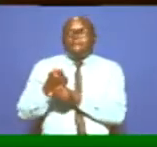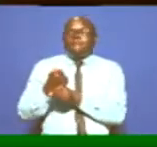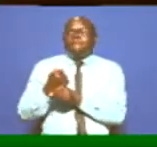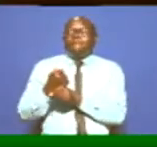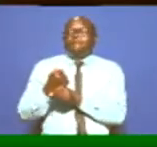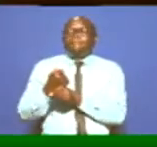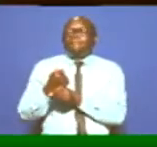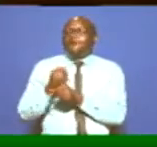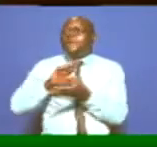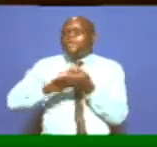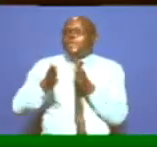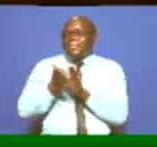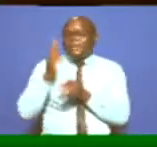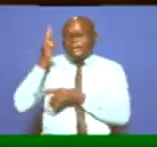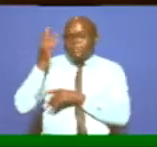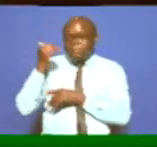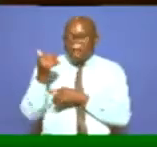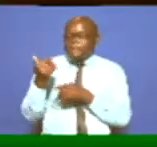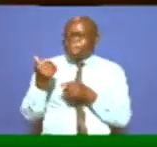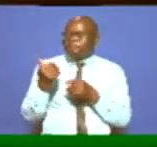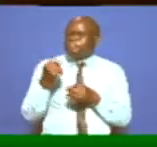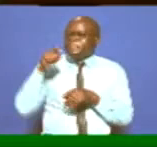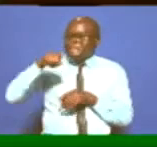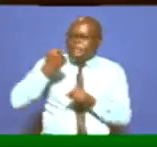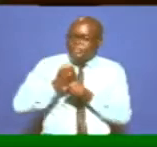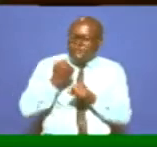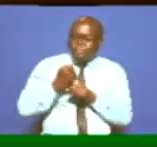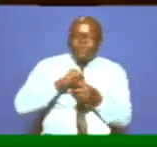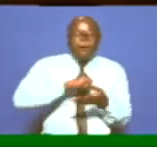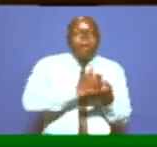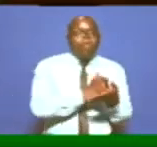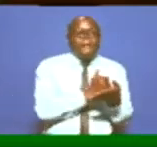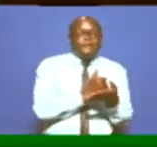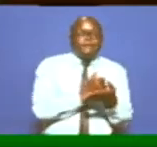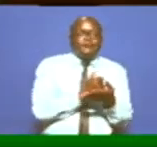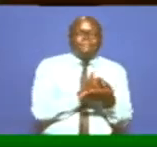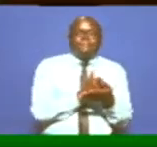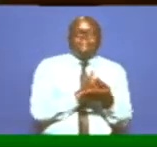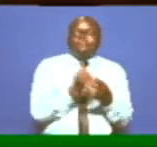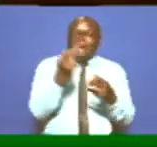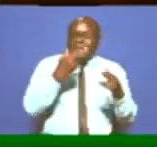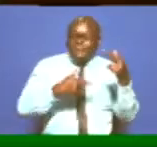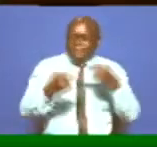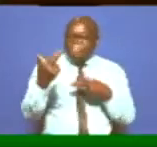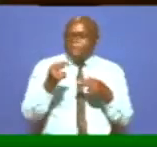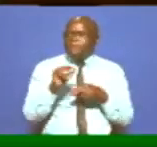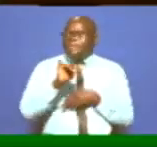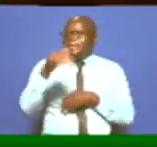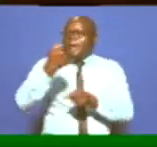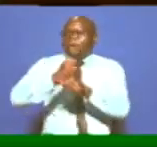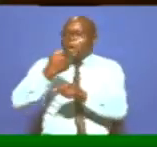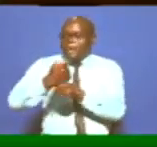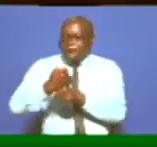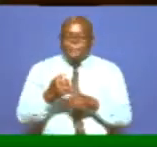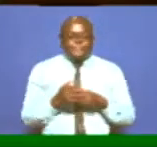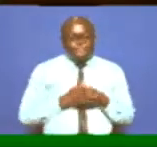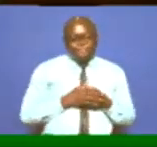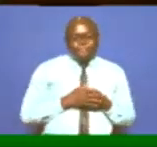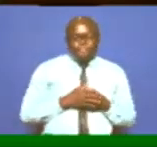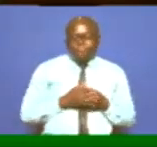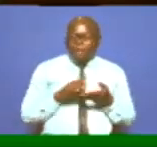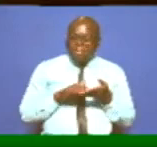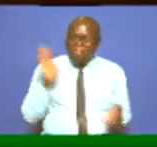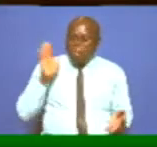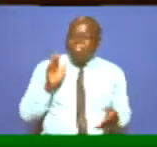ostensibly to pave way for a forensic audit and review of the supply chain function. Further,